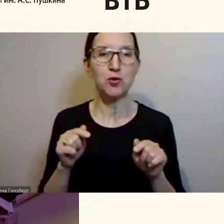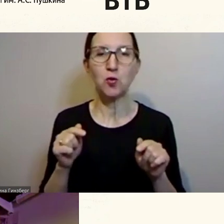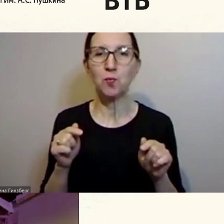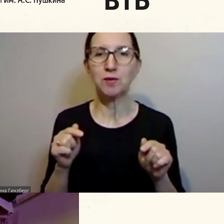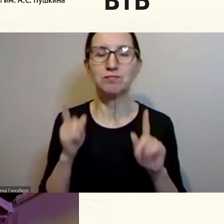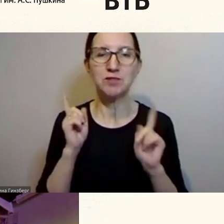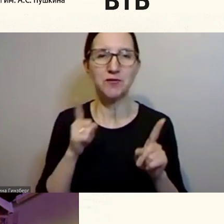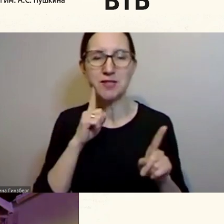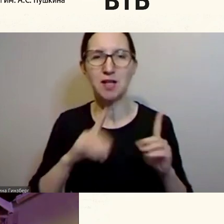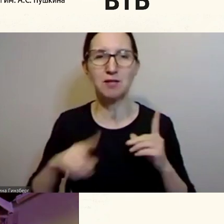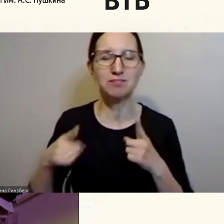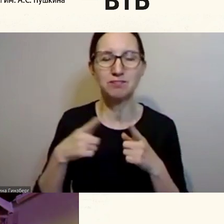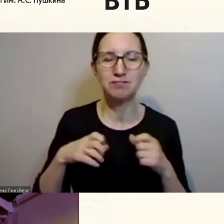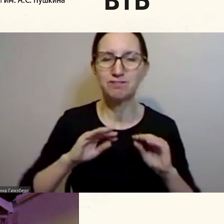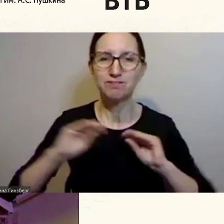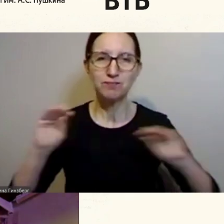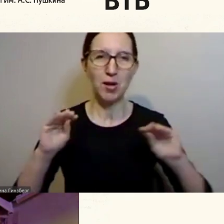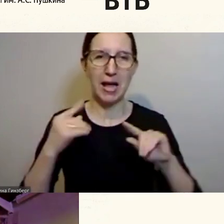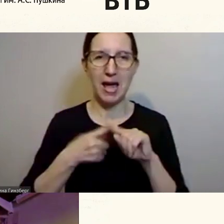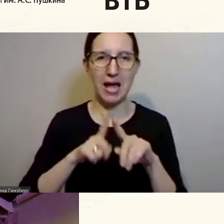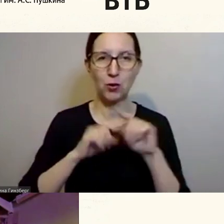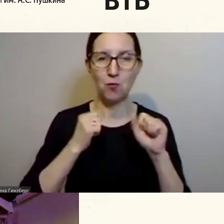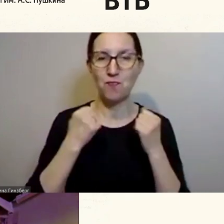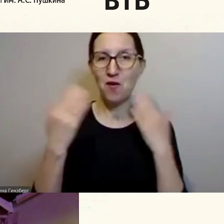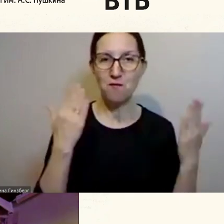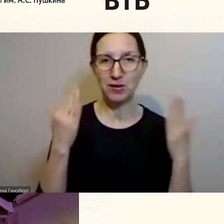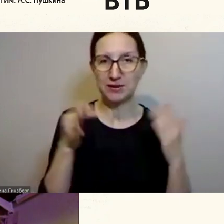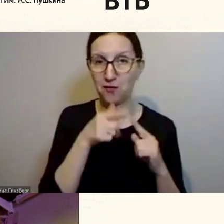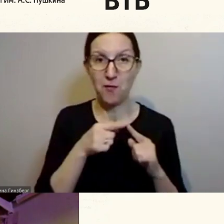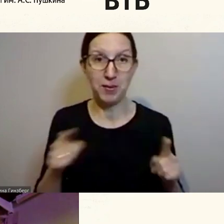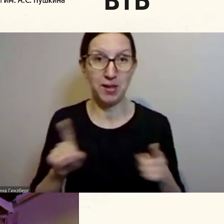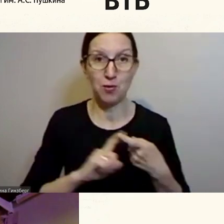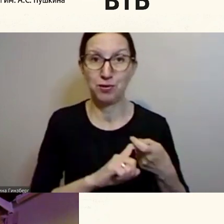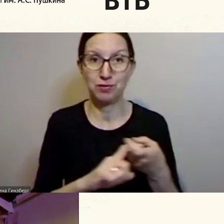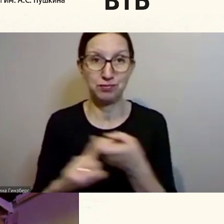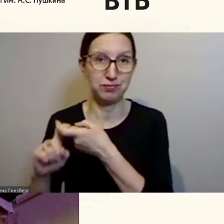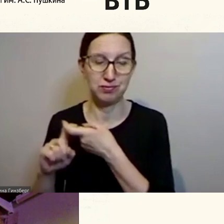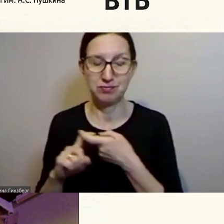of COVID, or completely by remote,